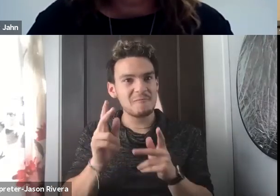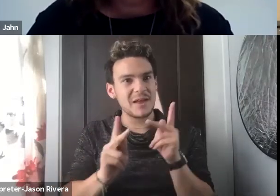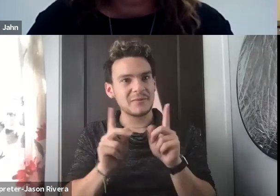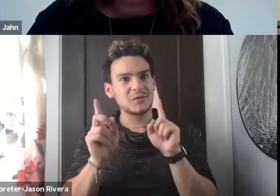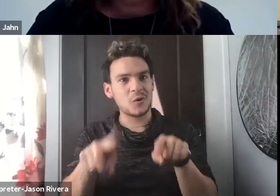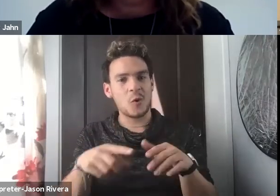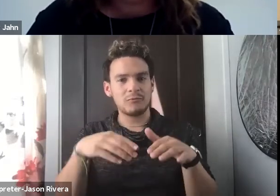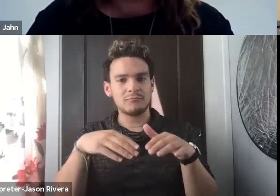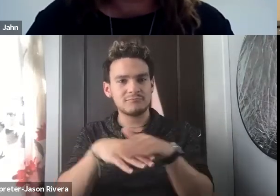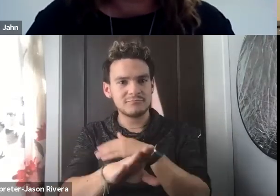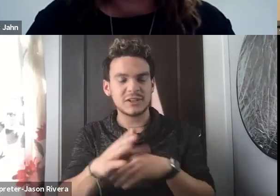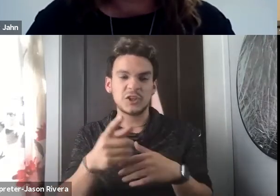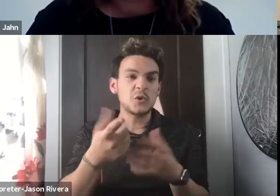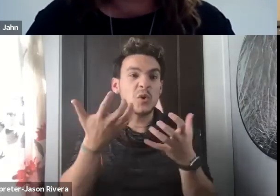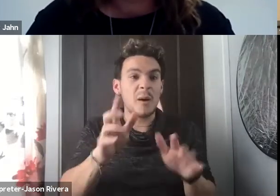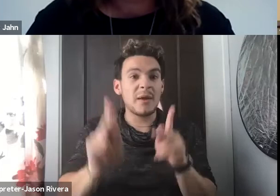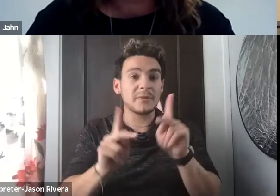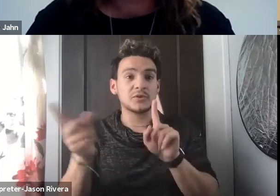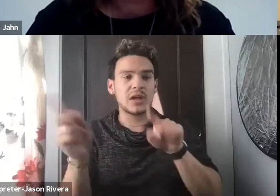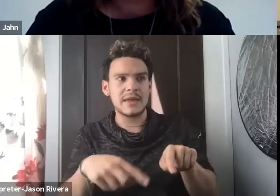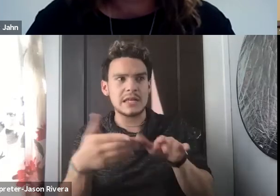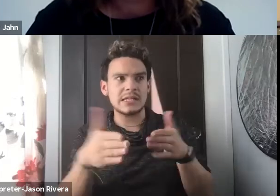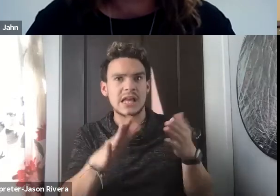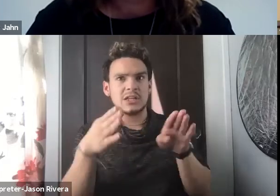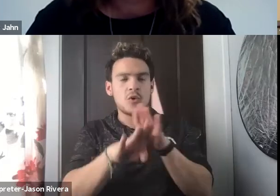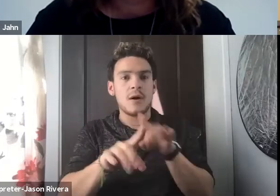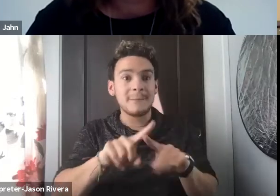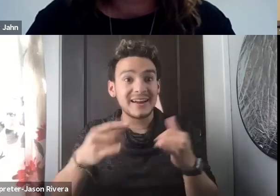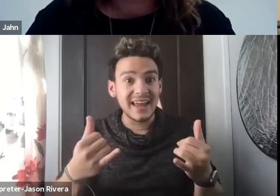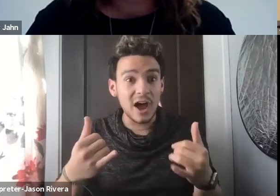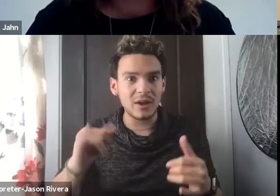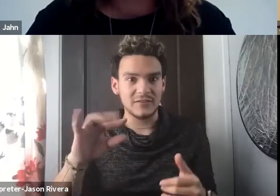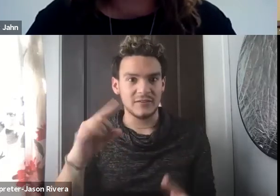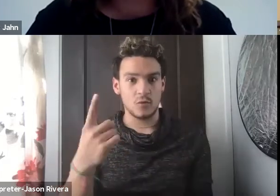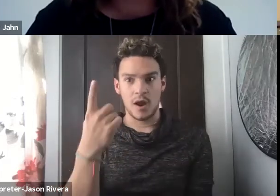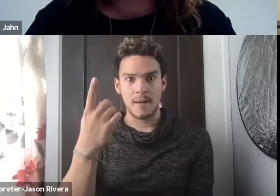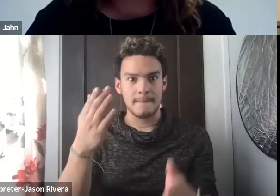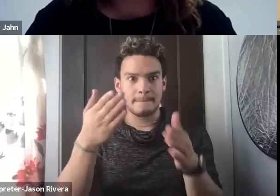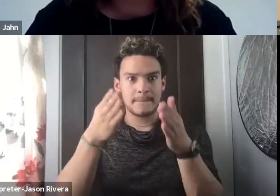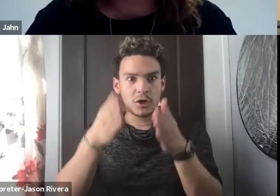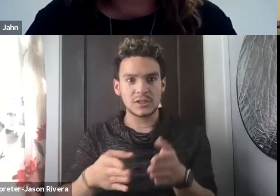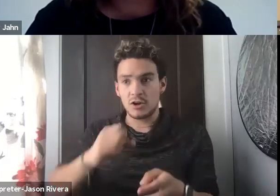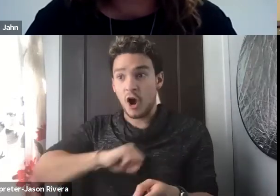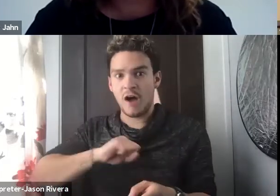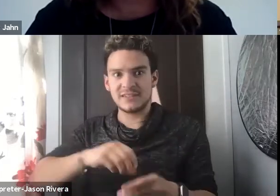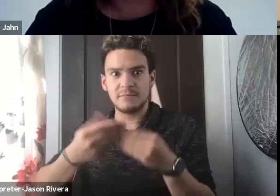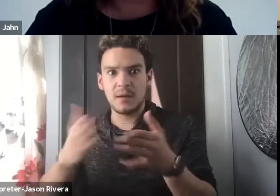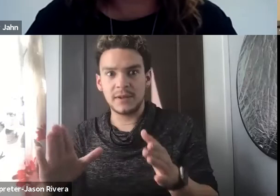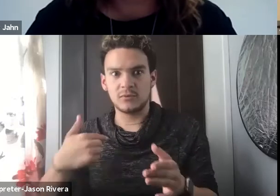door and work, but these days, if somebody coughs, we all think much differently than we used to,